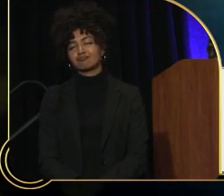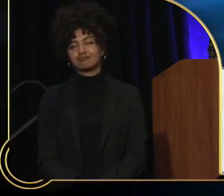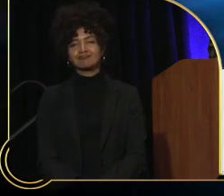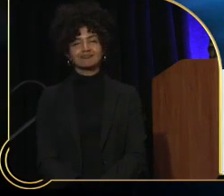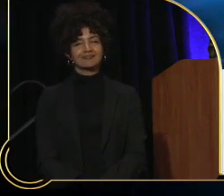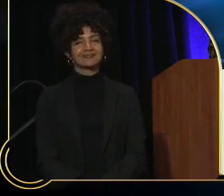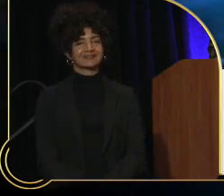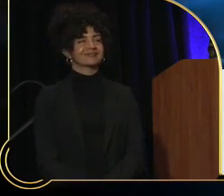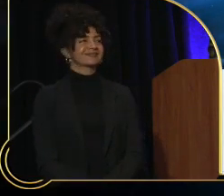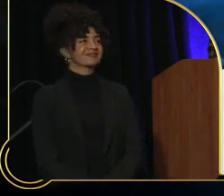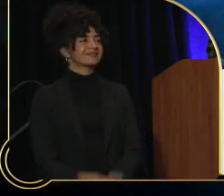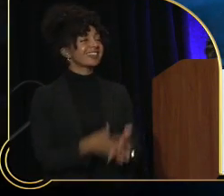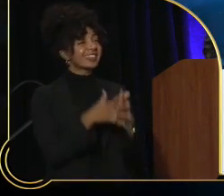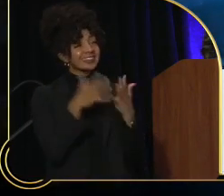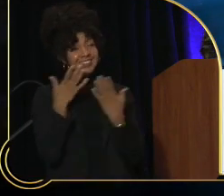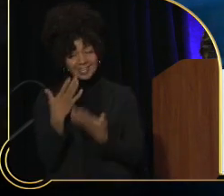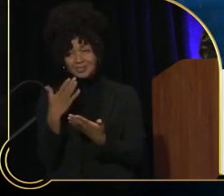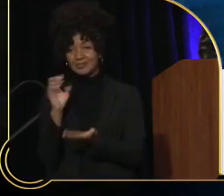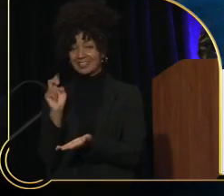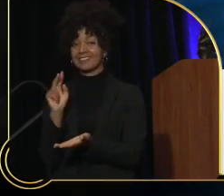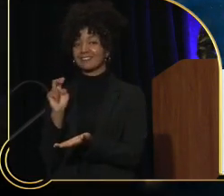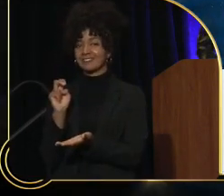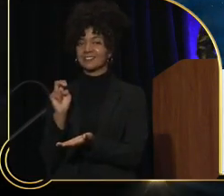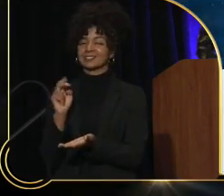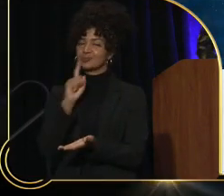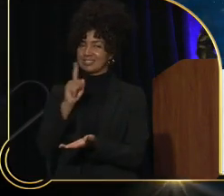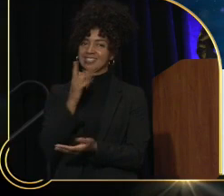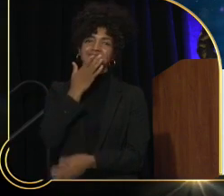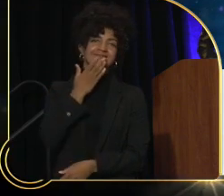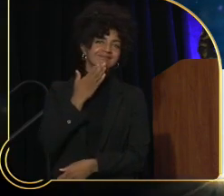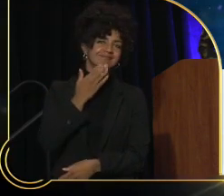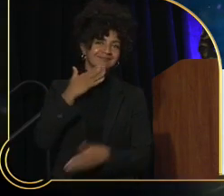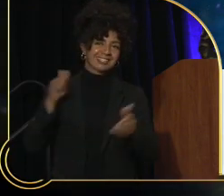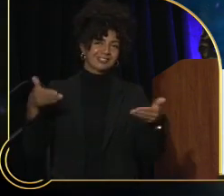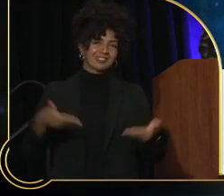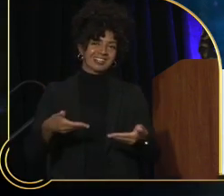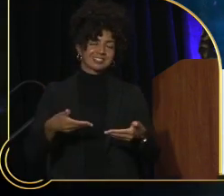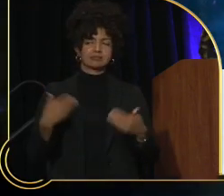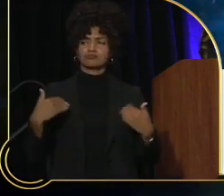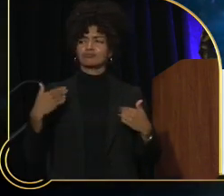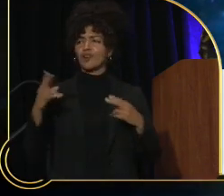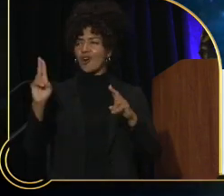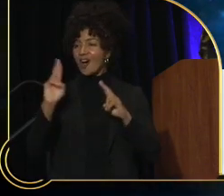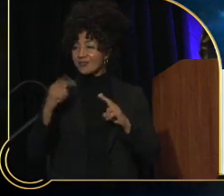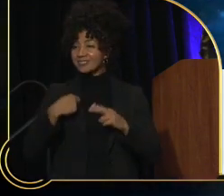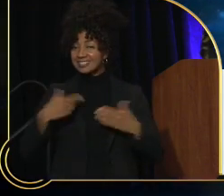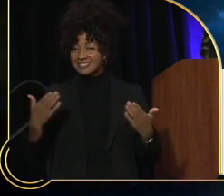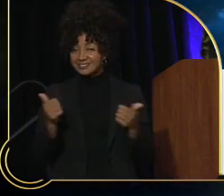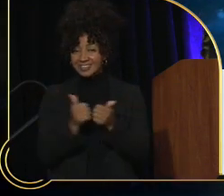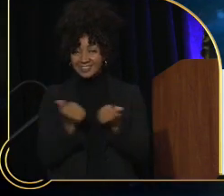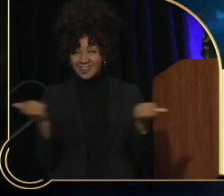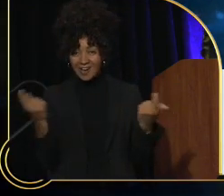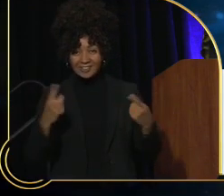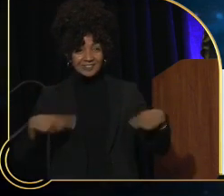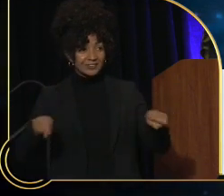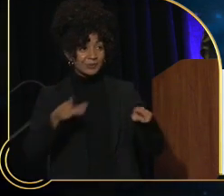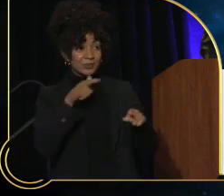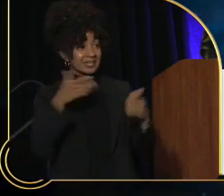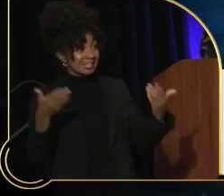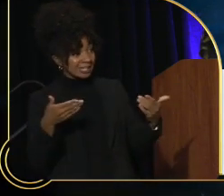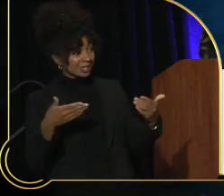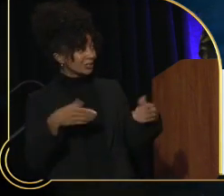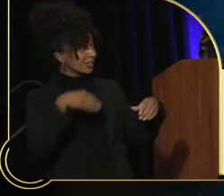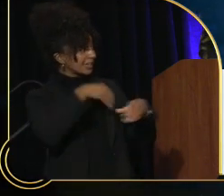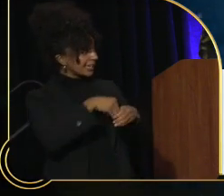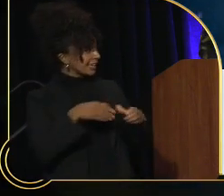Thank you, Eve, for that very kind introduction. It's an honor to be here with you all in the showroom and those watching our live